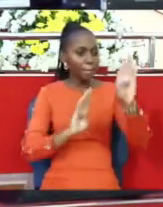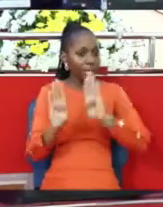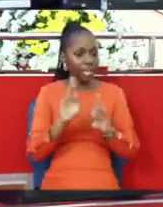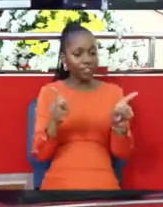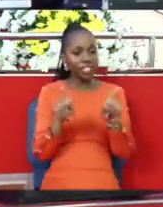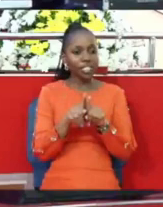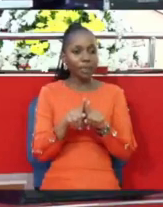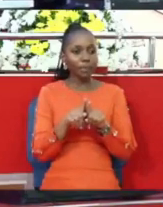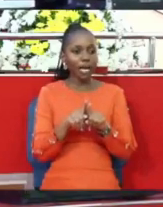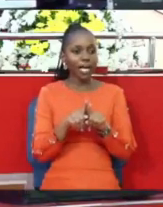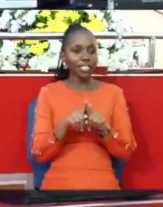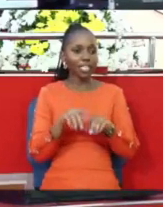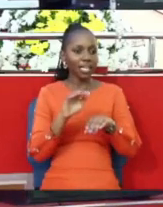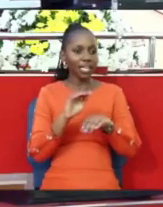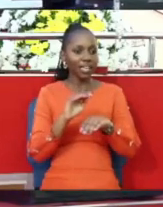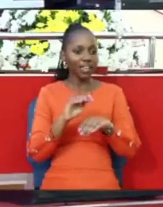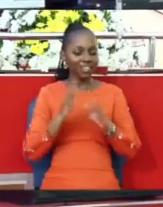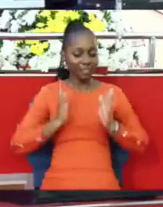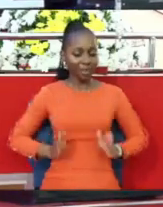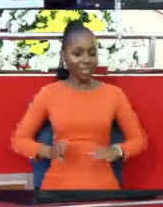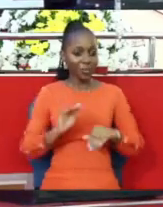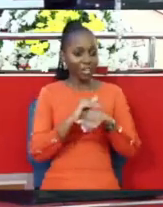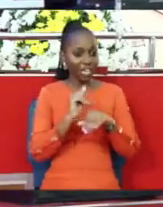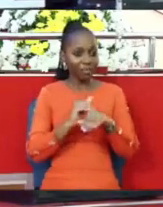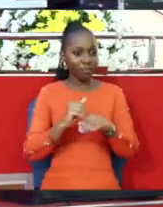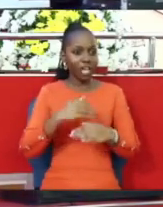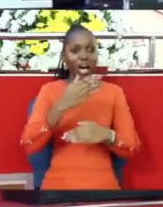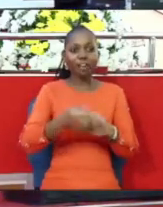ama itwa kwake eti ruo kenywa